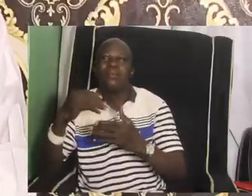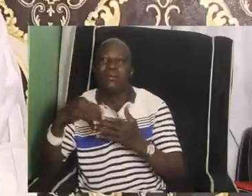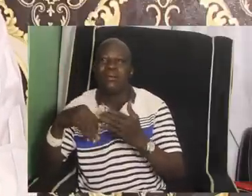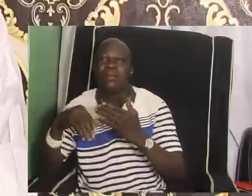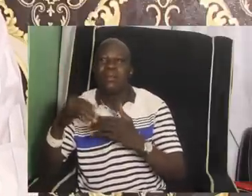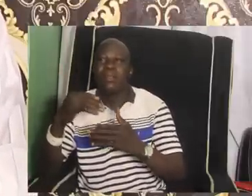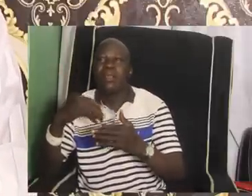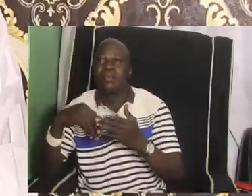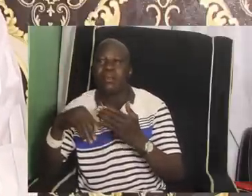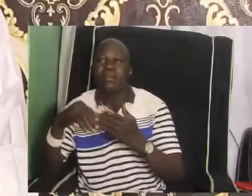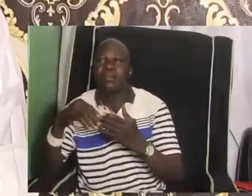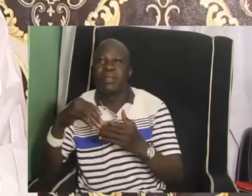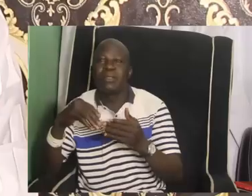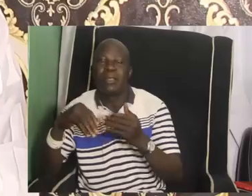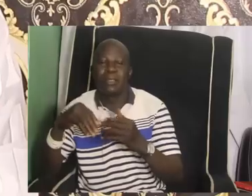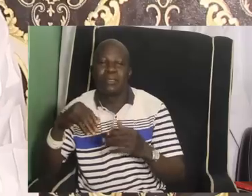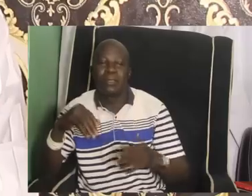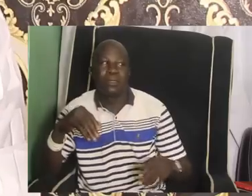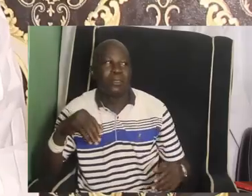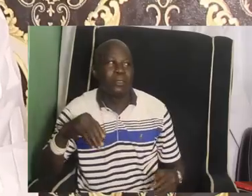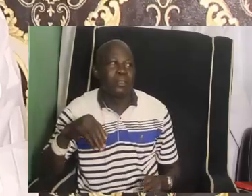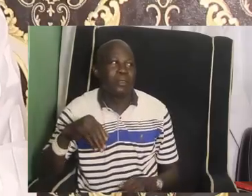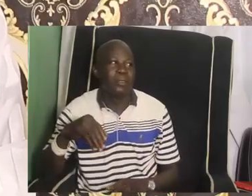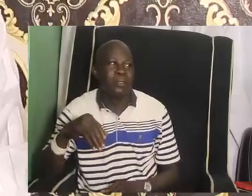ye mo asoro ma ta se